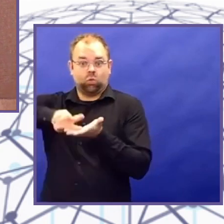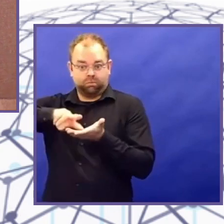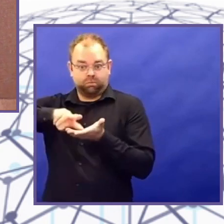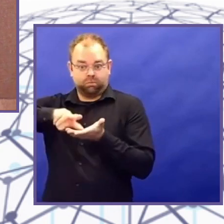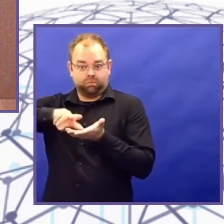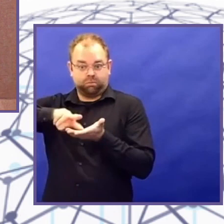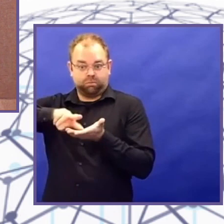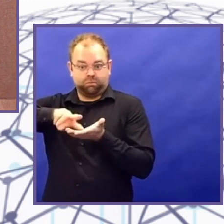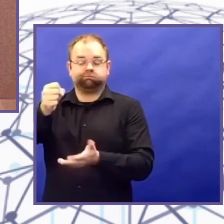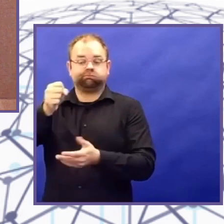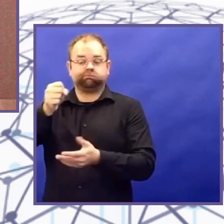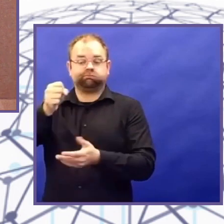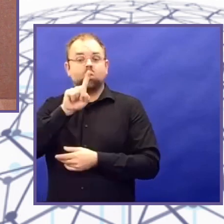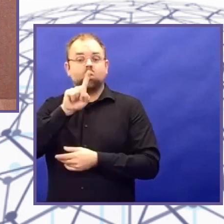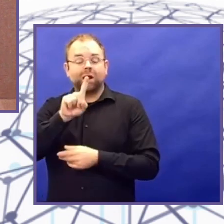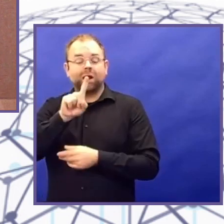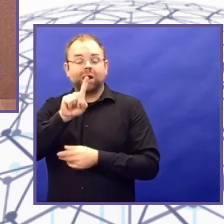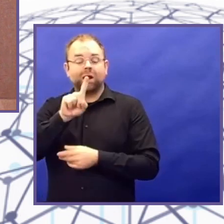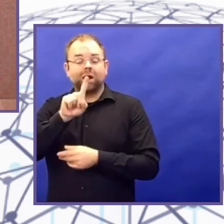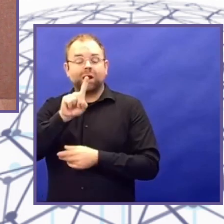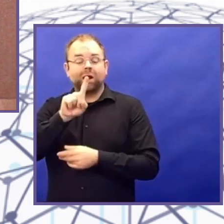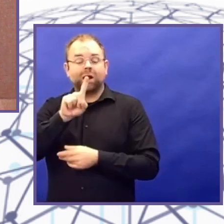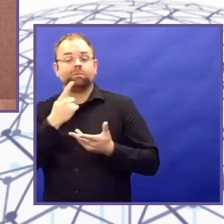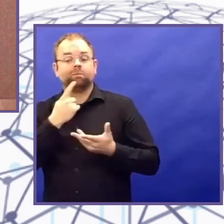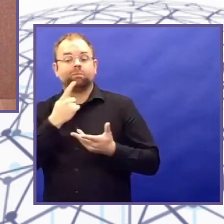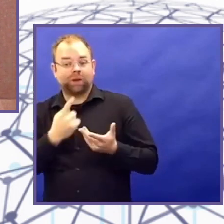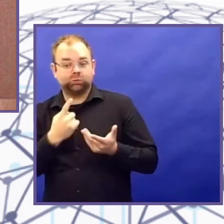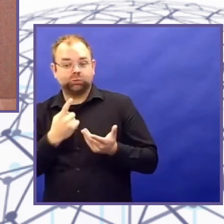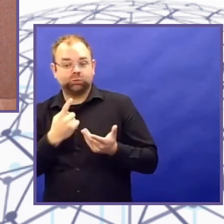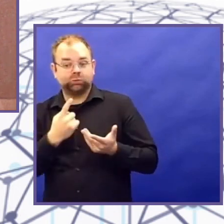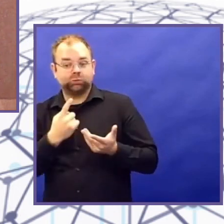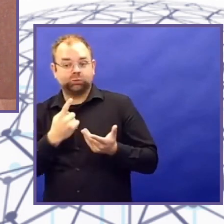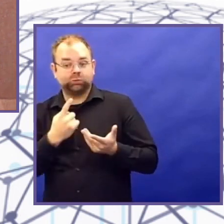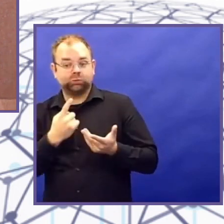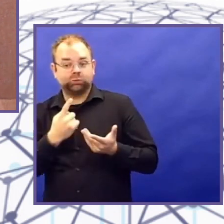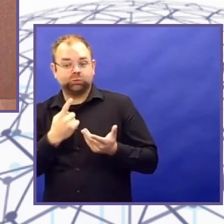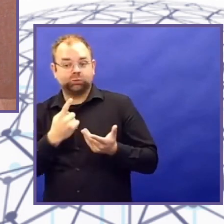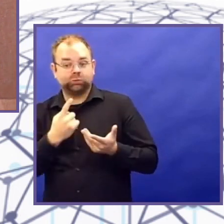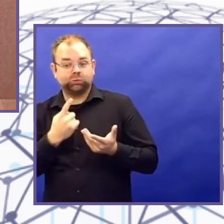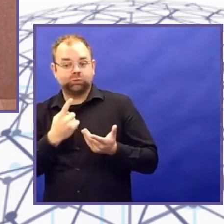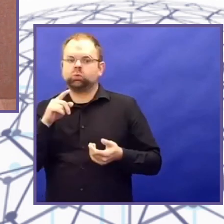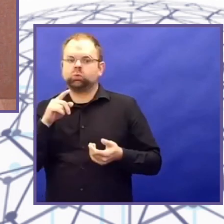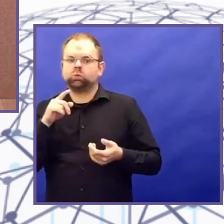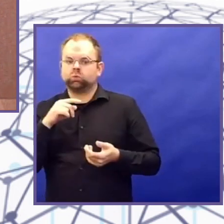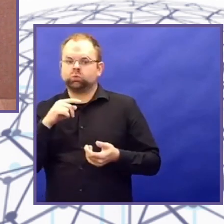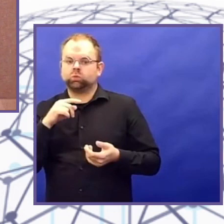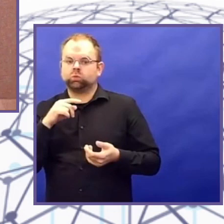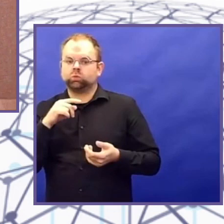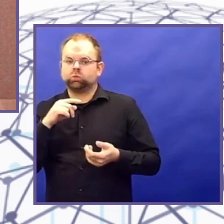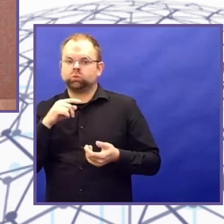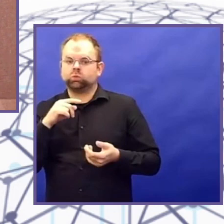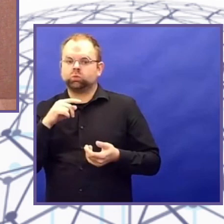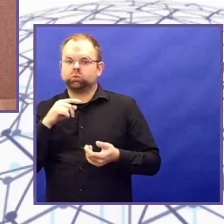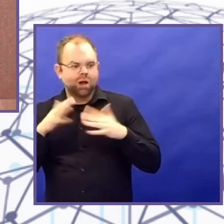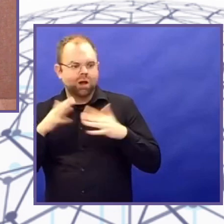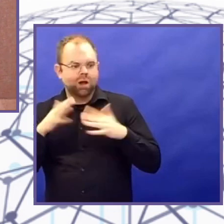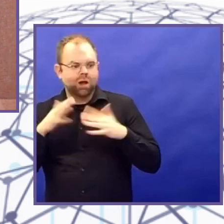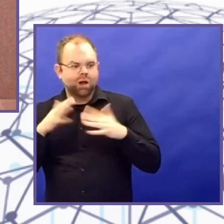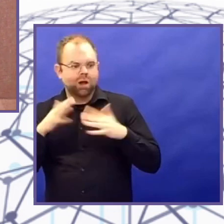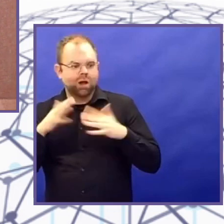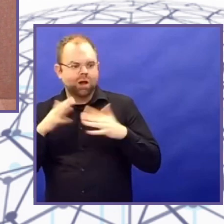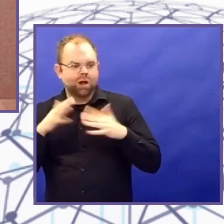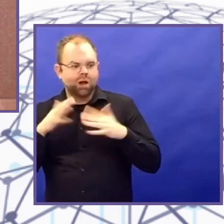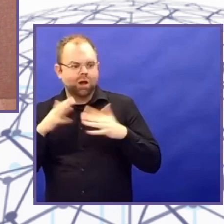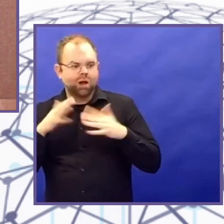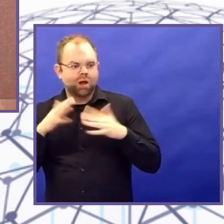a project that Motivation ran. So they had a very user-centred approach, and they